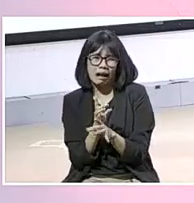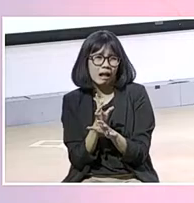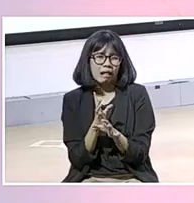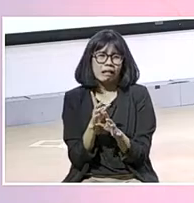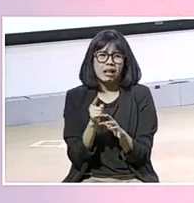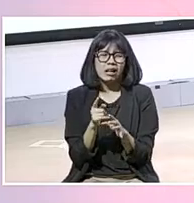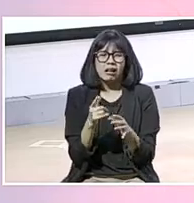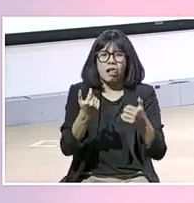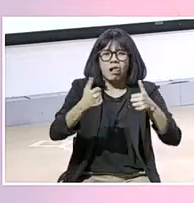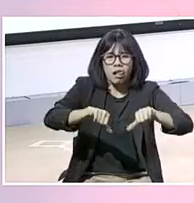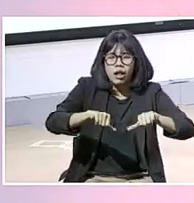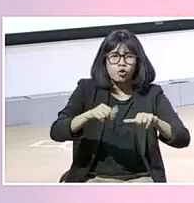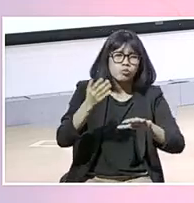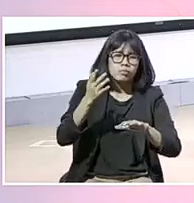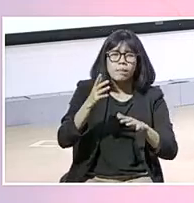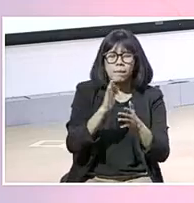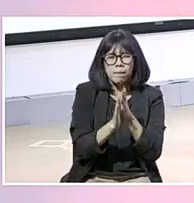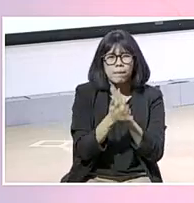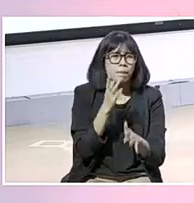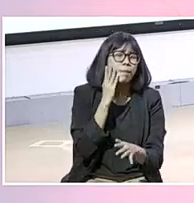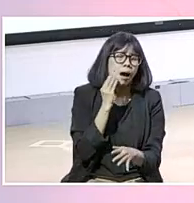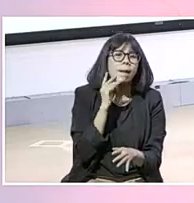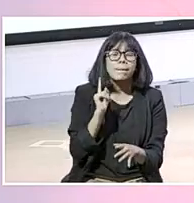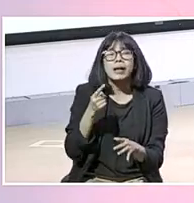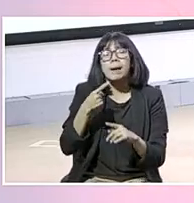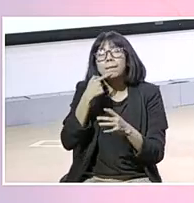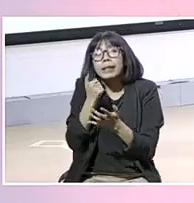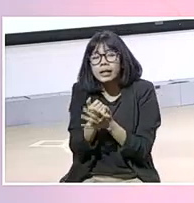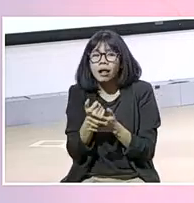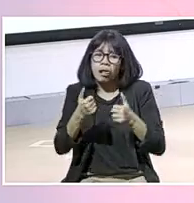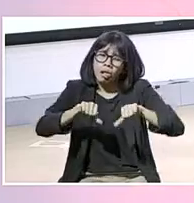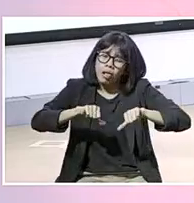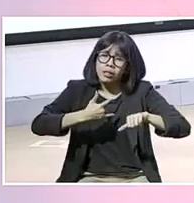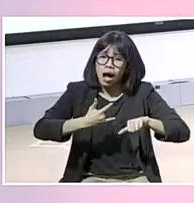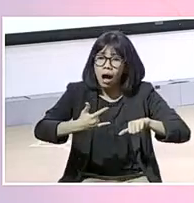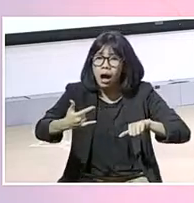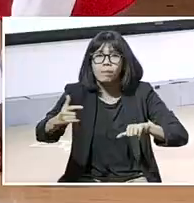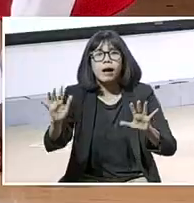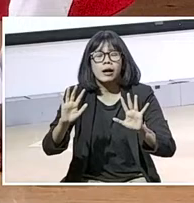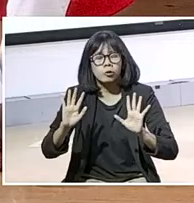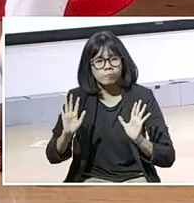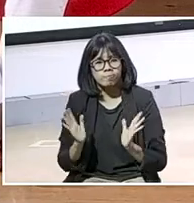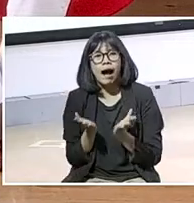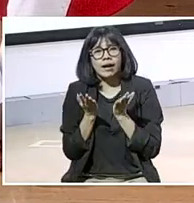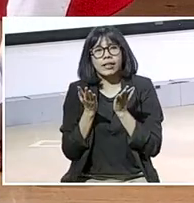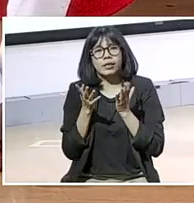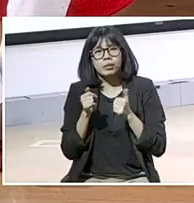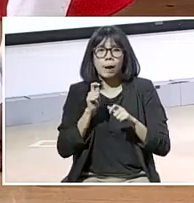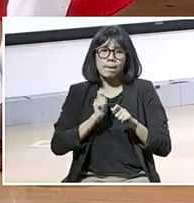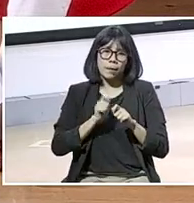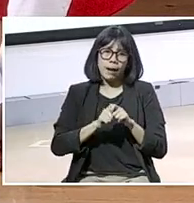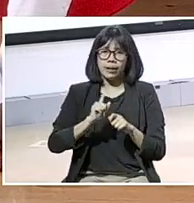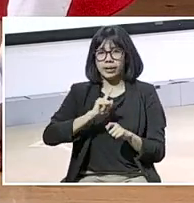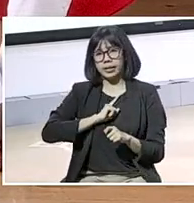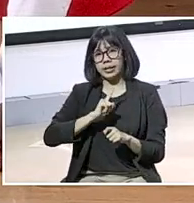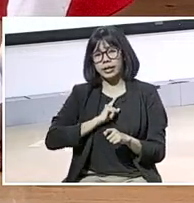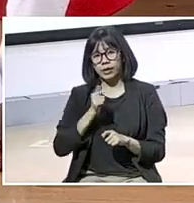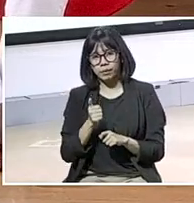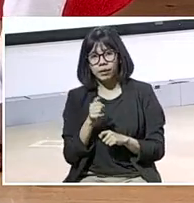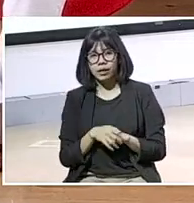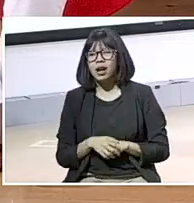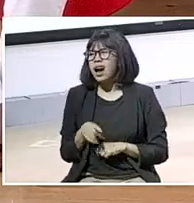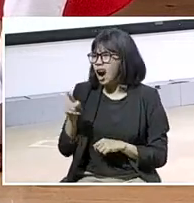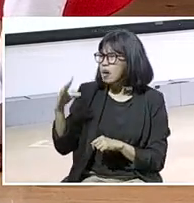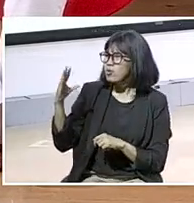If it's not basketball, how to change things so I could come back better and do well. Okay, what about you? So you're telling me you are a